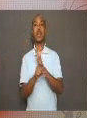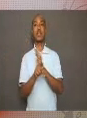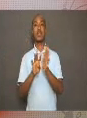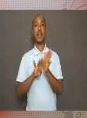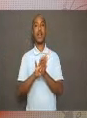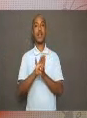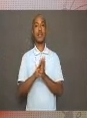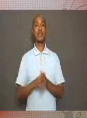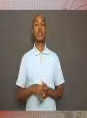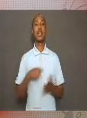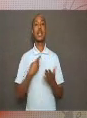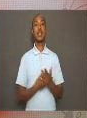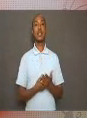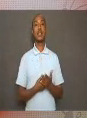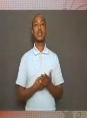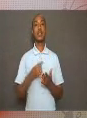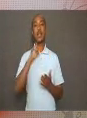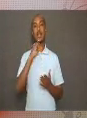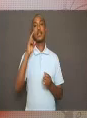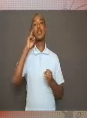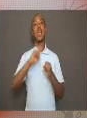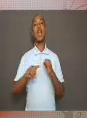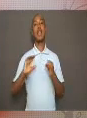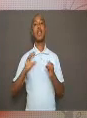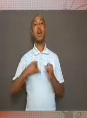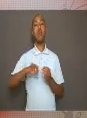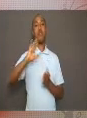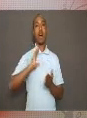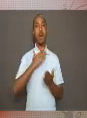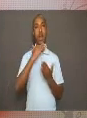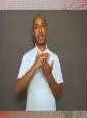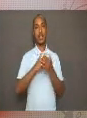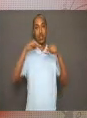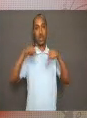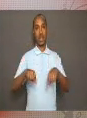pesticides. This brings us to the end of our lesson for